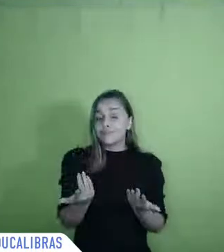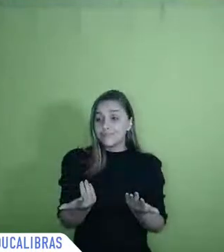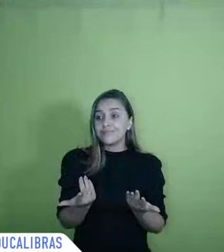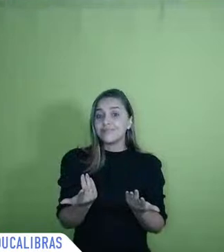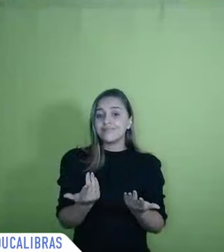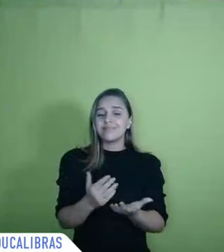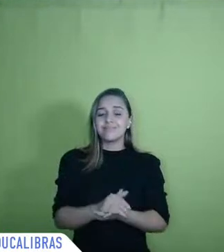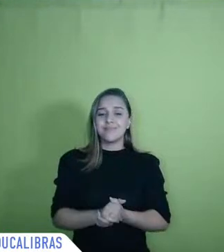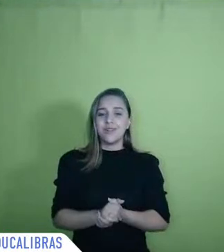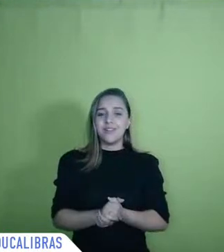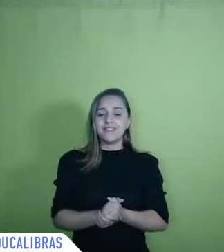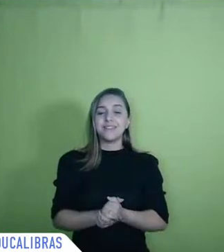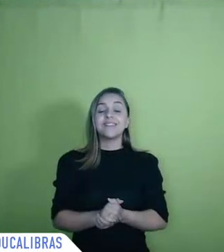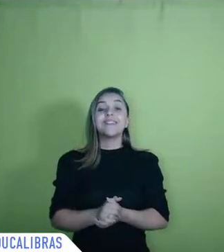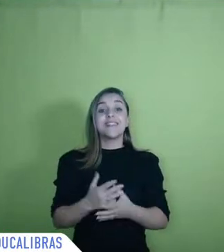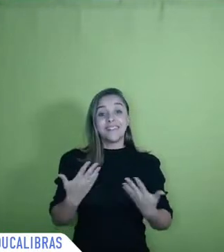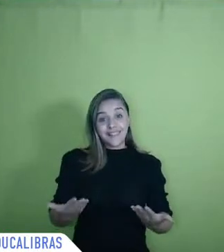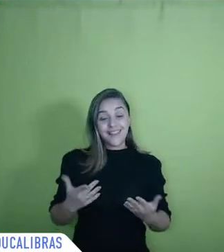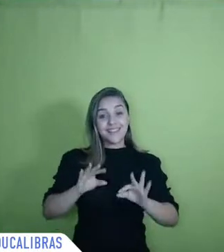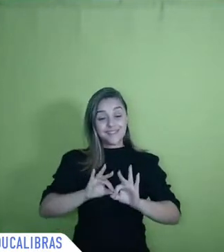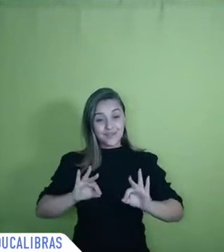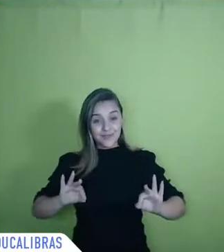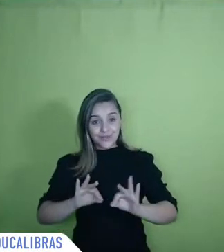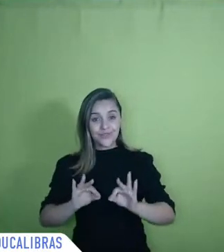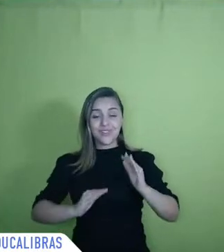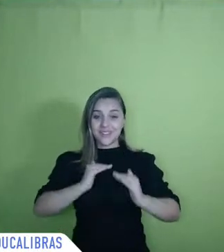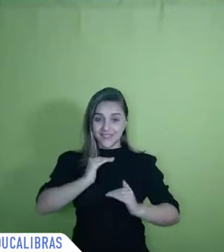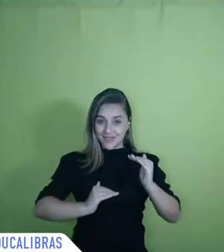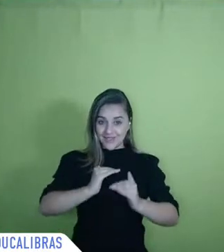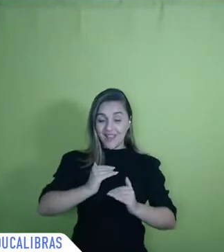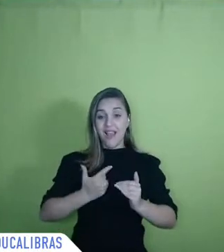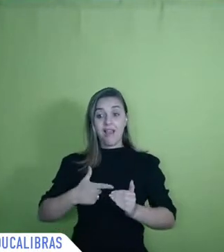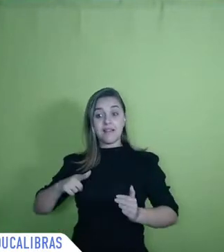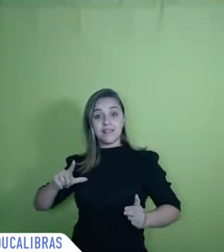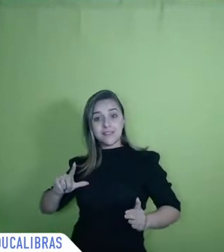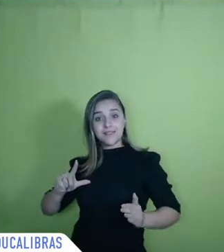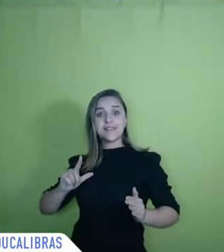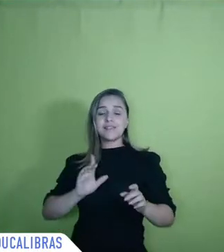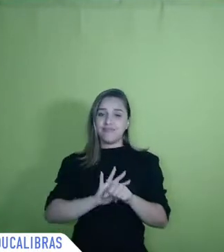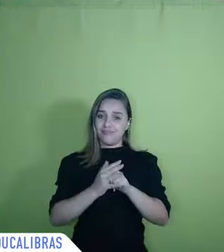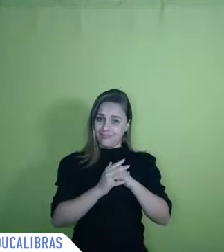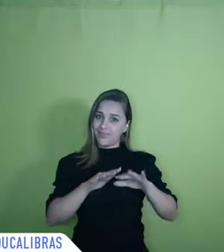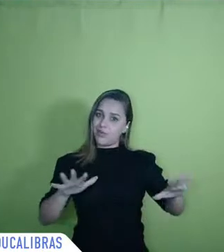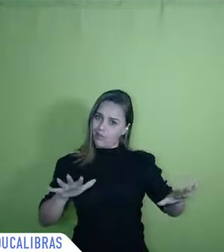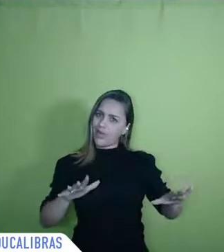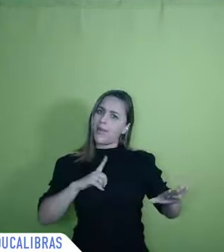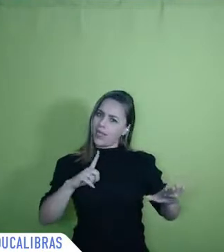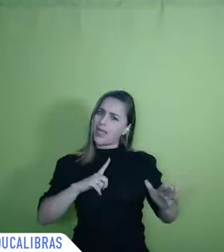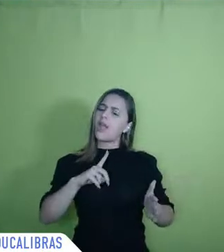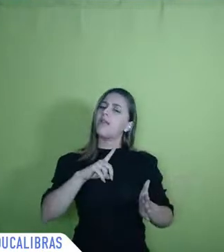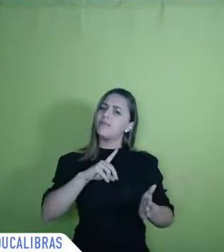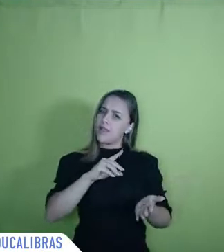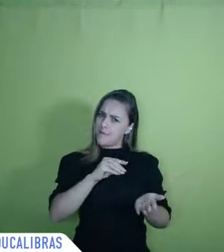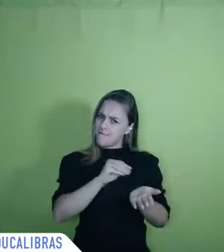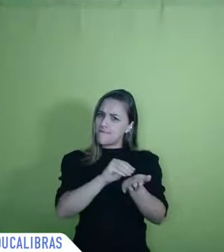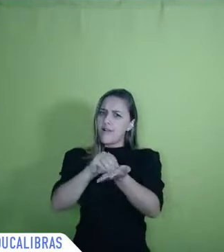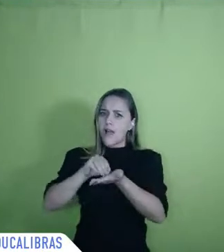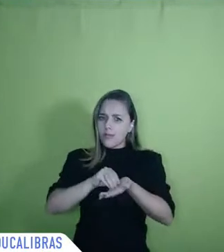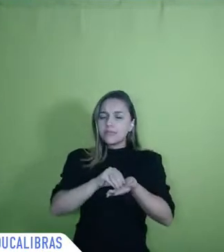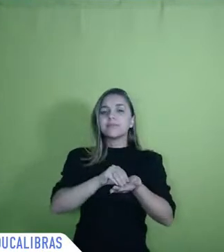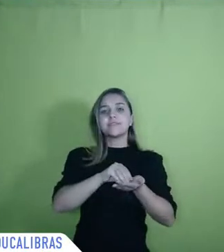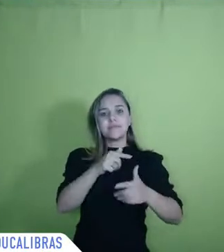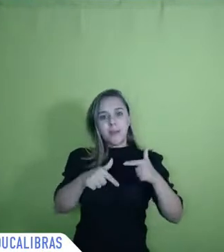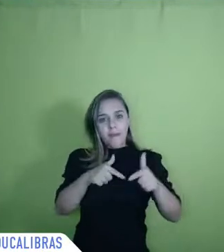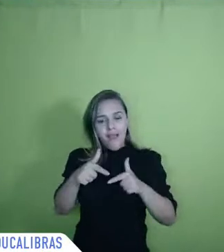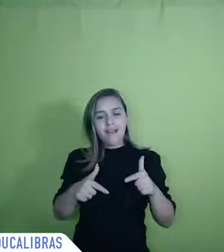over 12%, very high informality, between 30 and 40%, depending on the estimation. So there are two key issues that really need